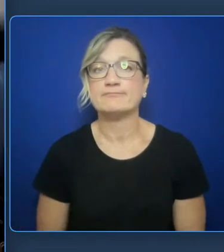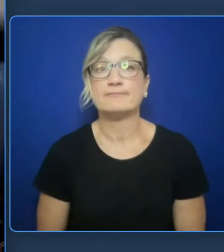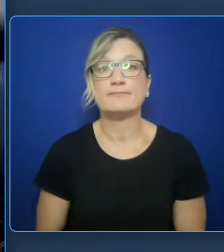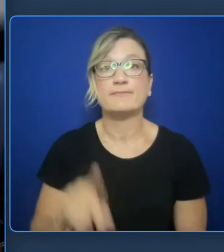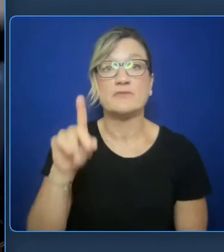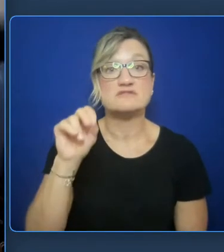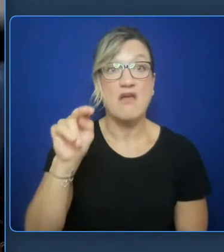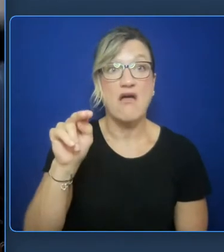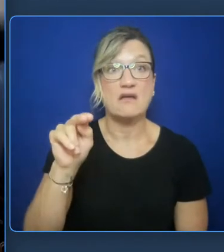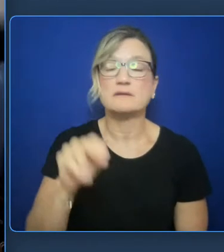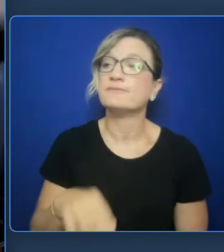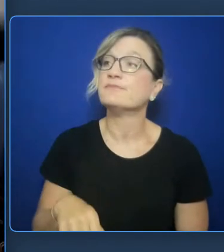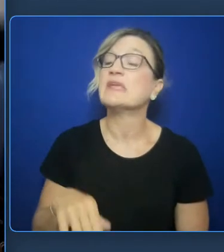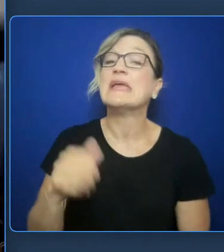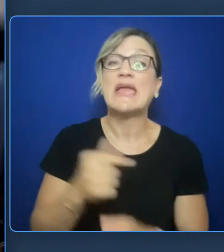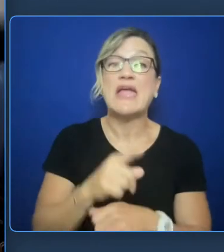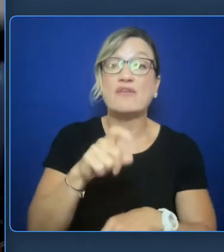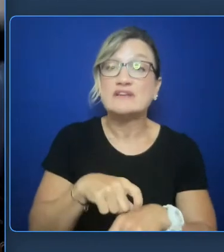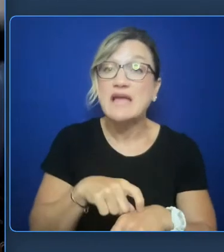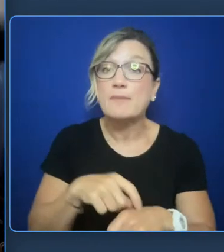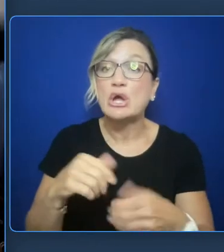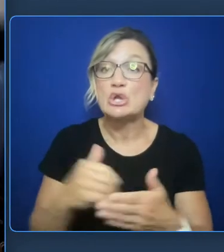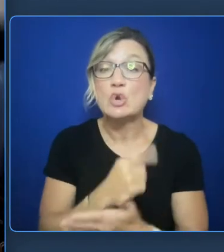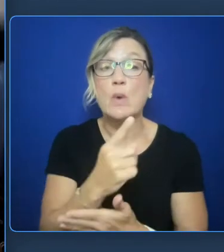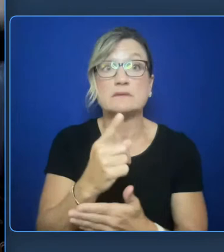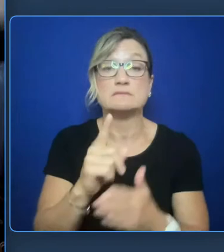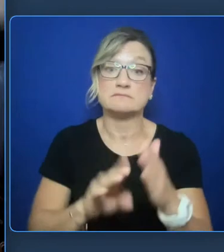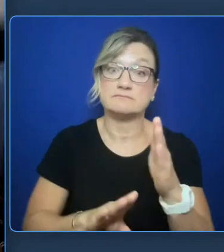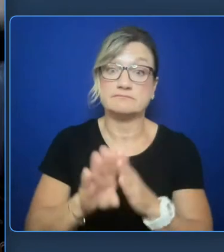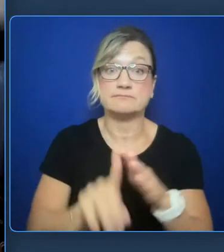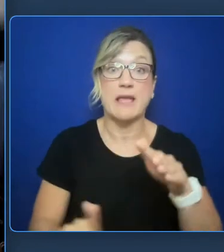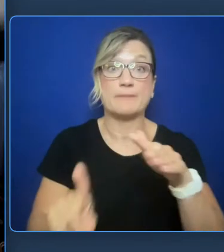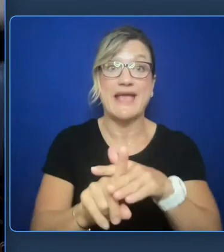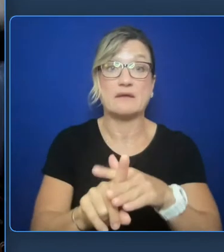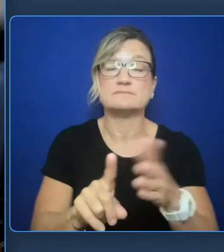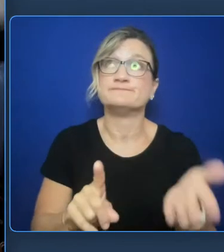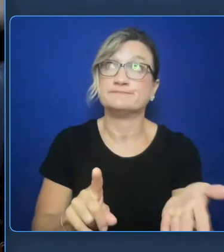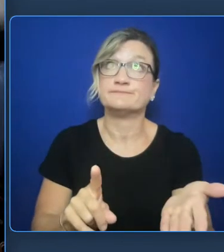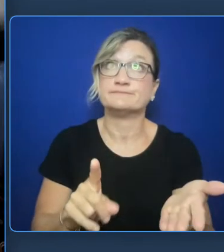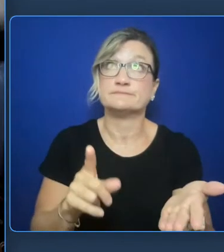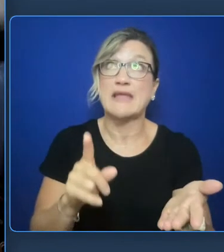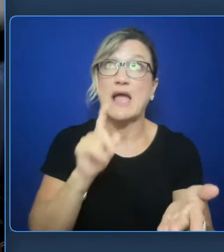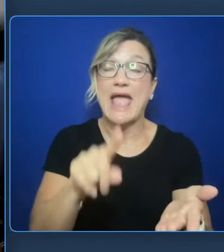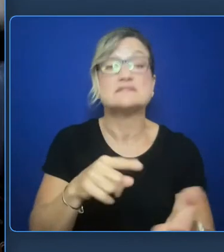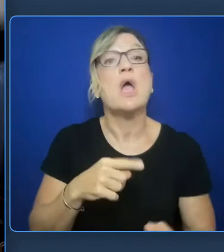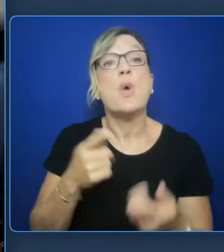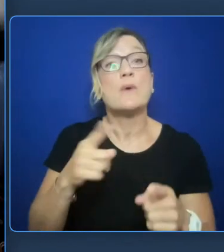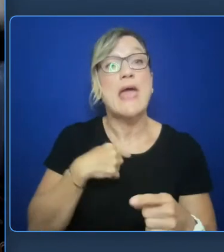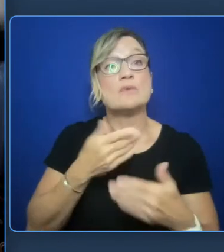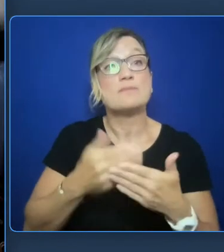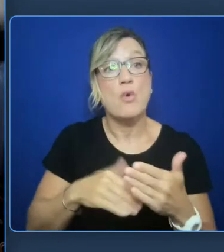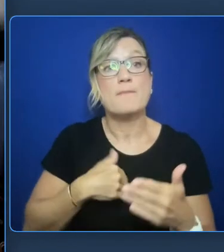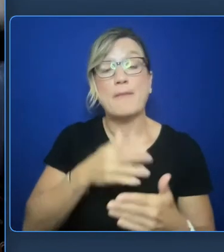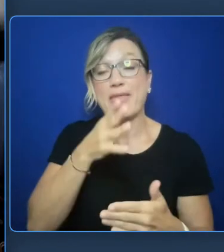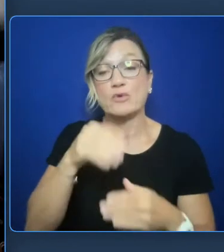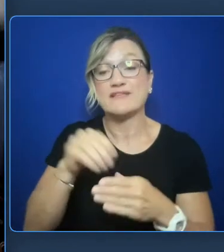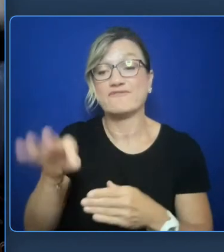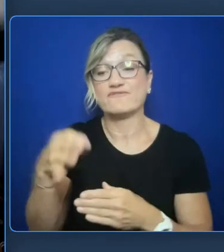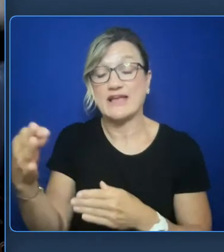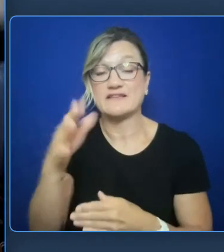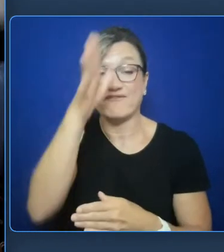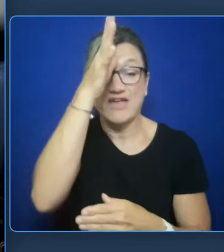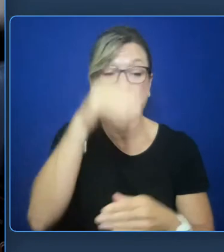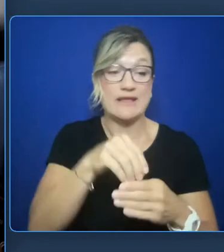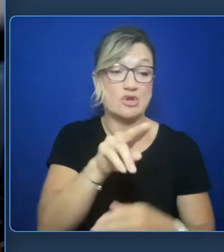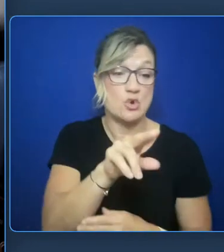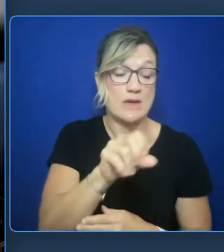Don? Every time a new LLM comes out, just ask it this, Paul. When I was born, my mother was in France and my father was in the United